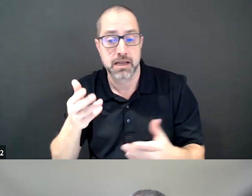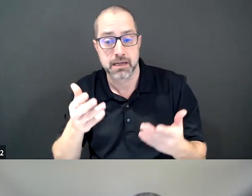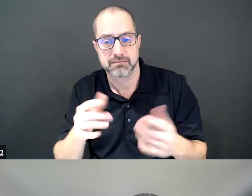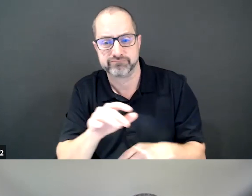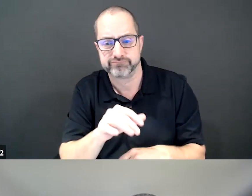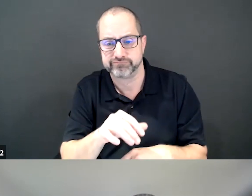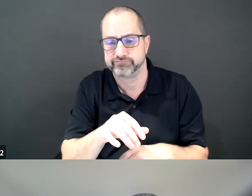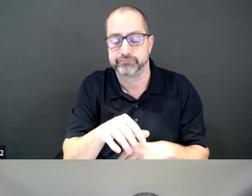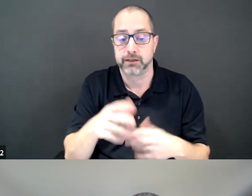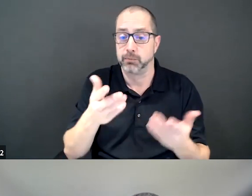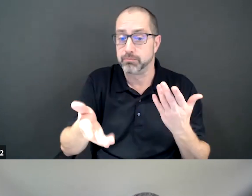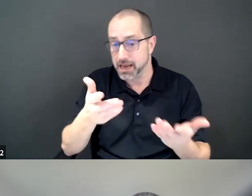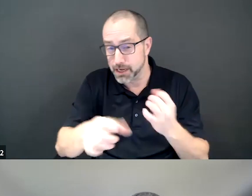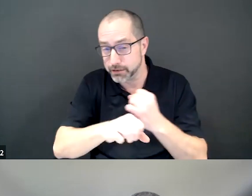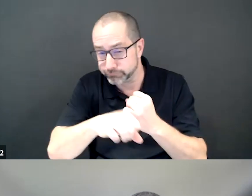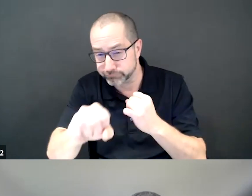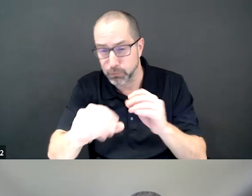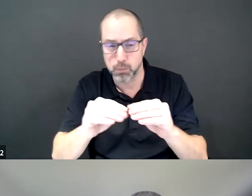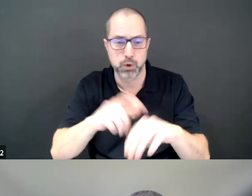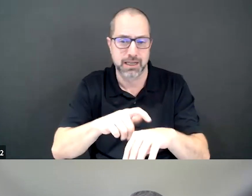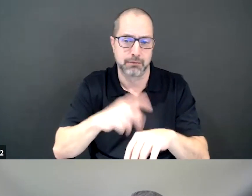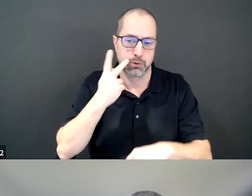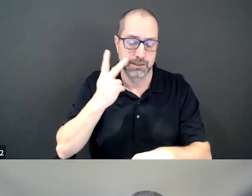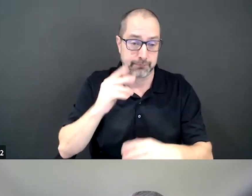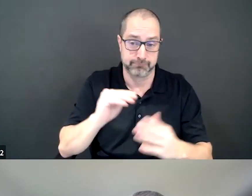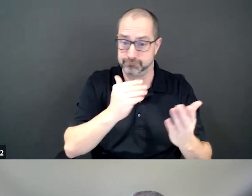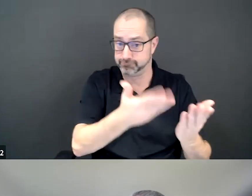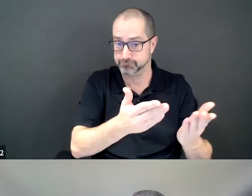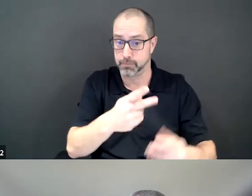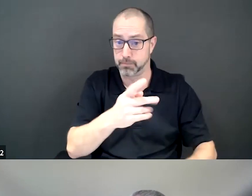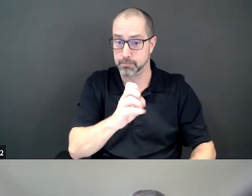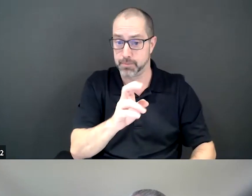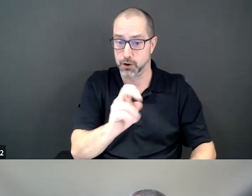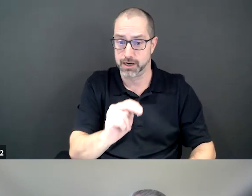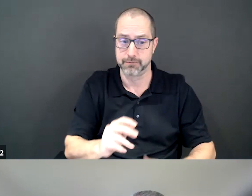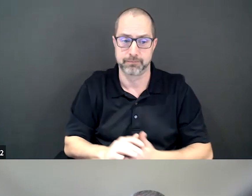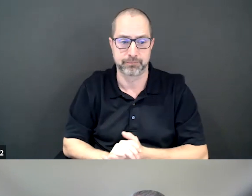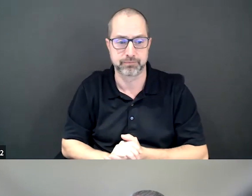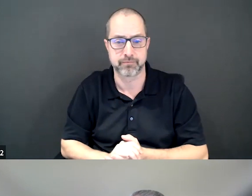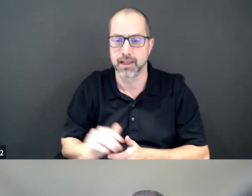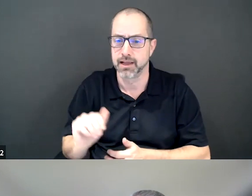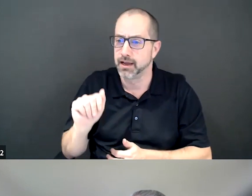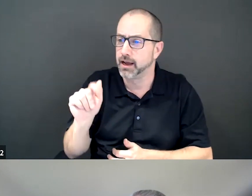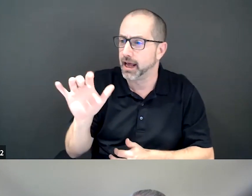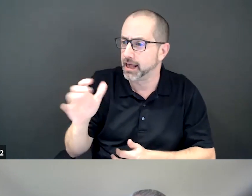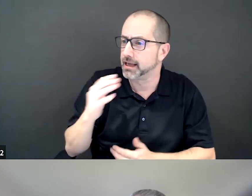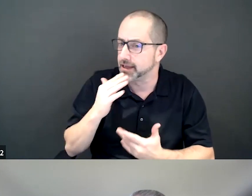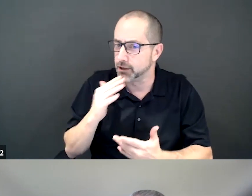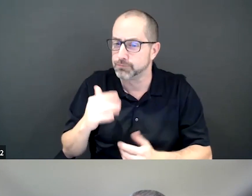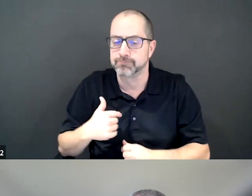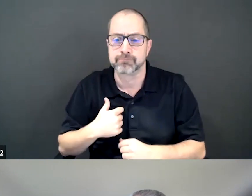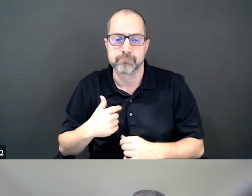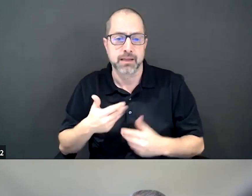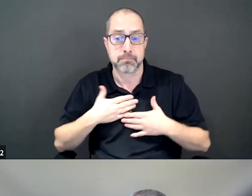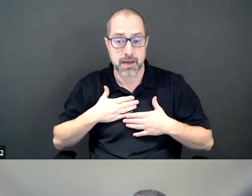Perrin. Alec, thank you very much. And for those of you, let me give my visual description.